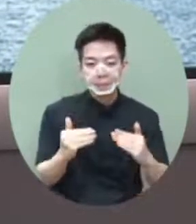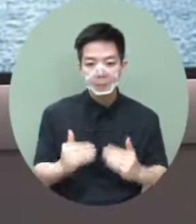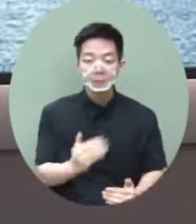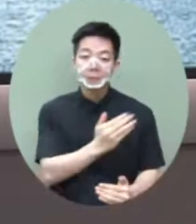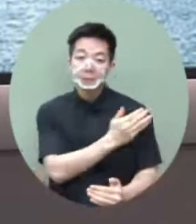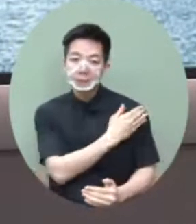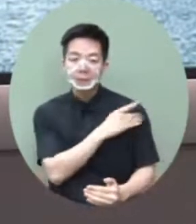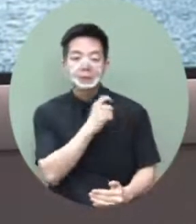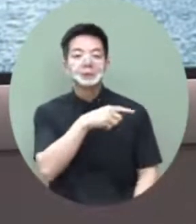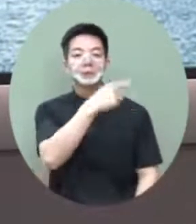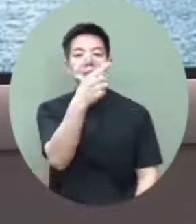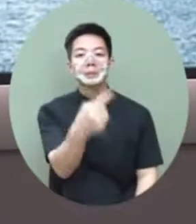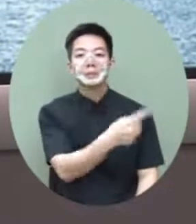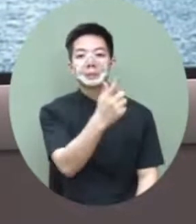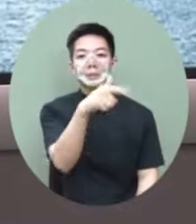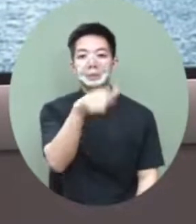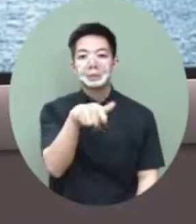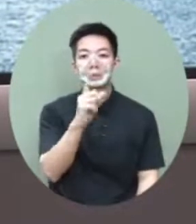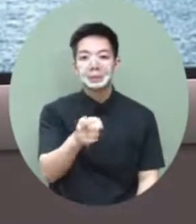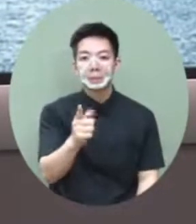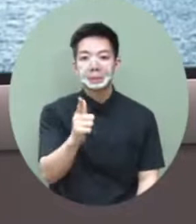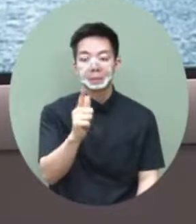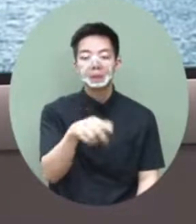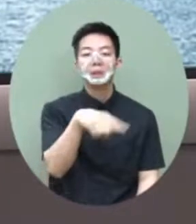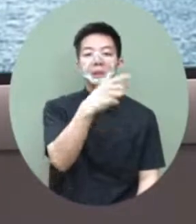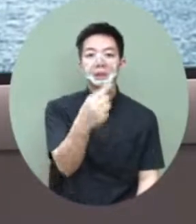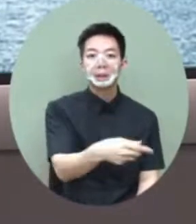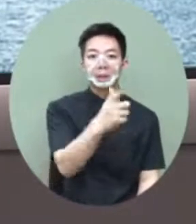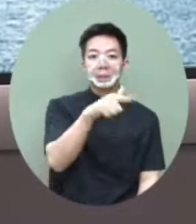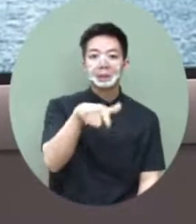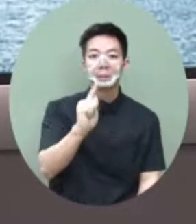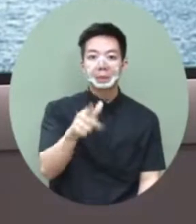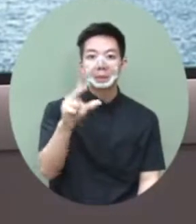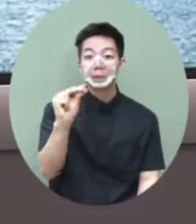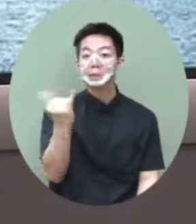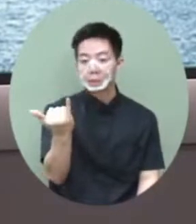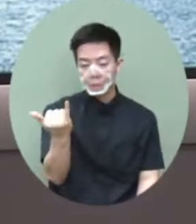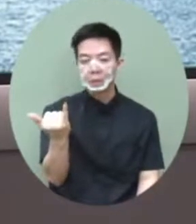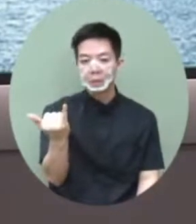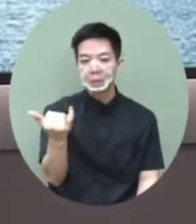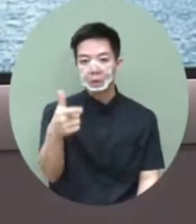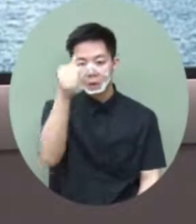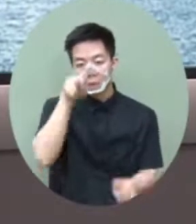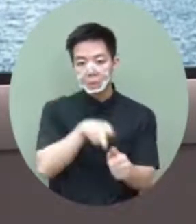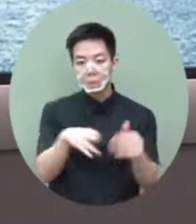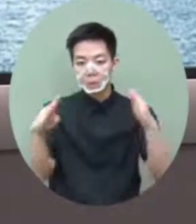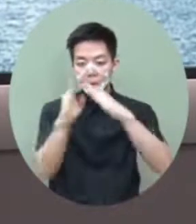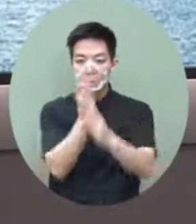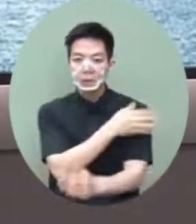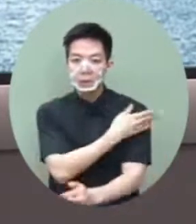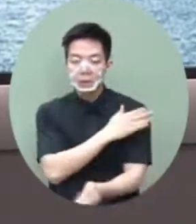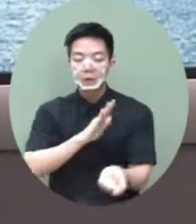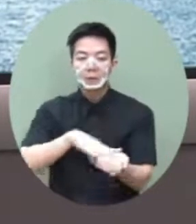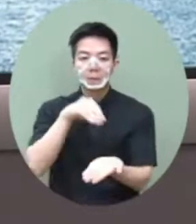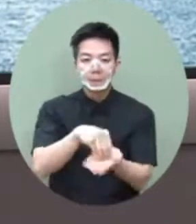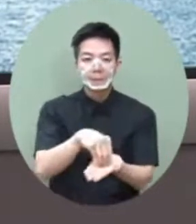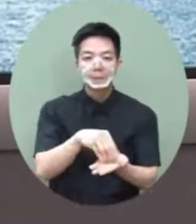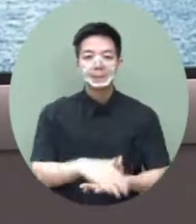40 patients sharing the same ward were deemed close contact. And for staff members, so far,